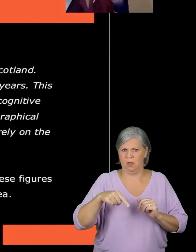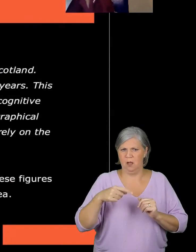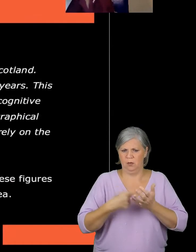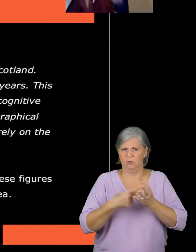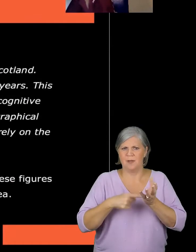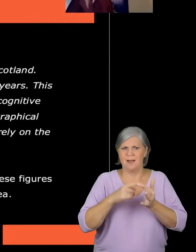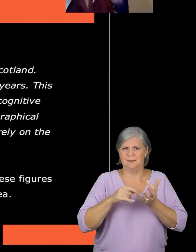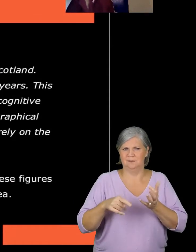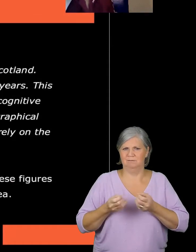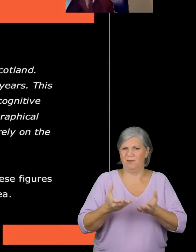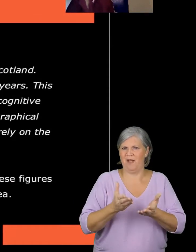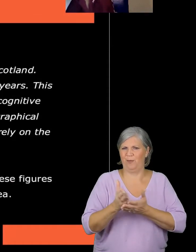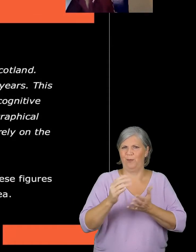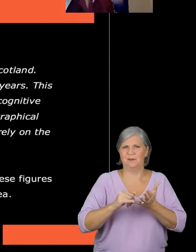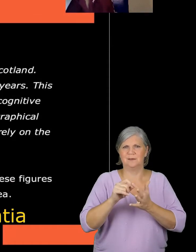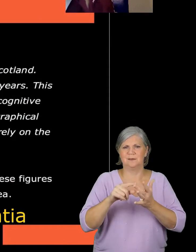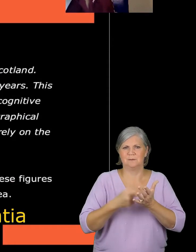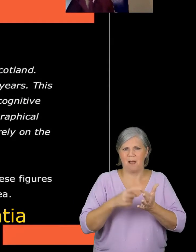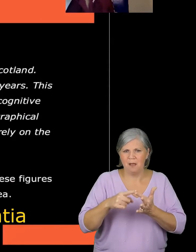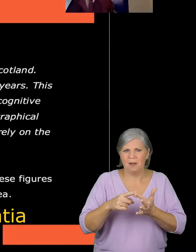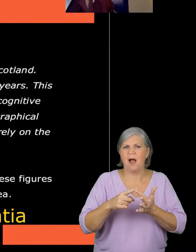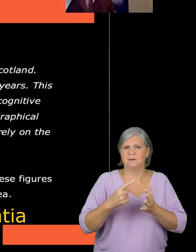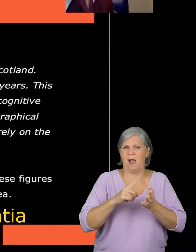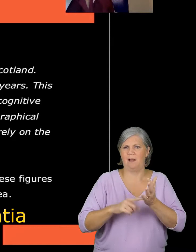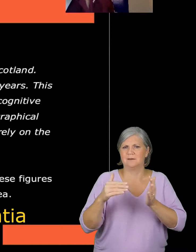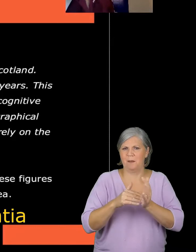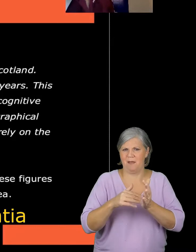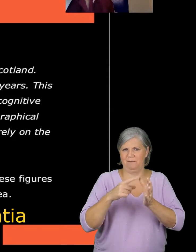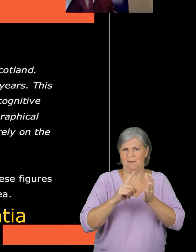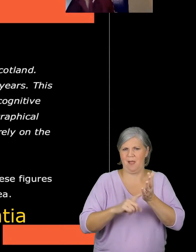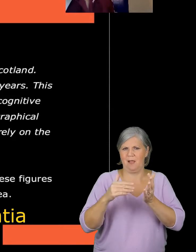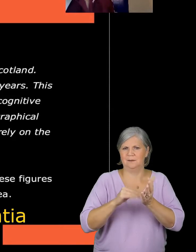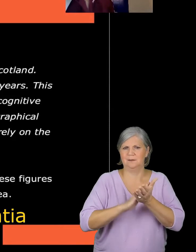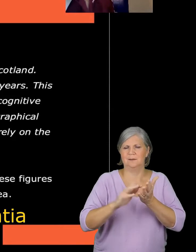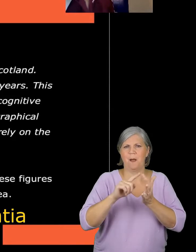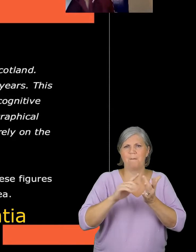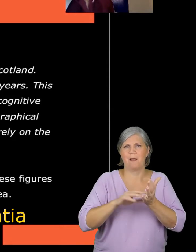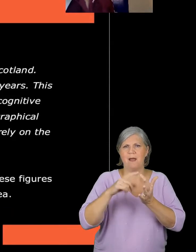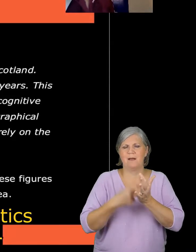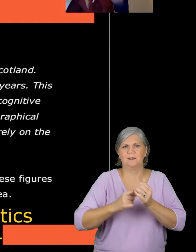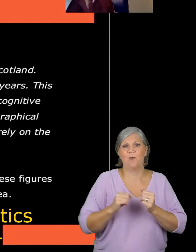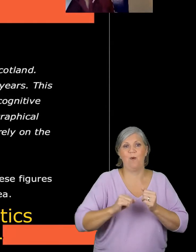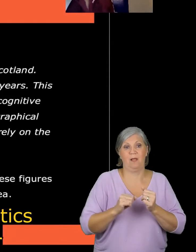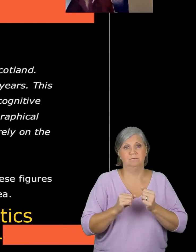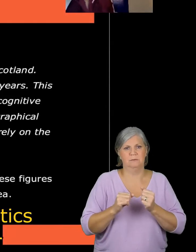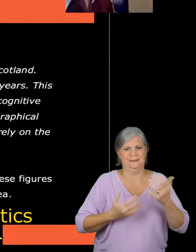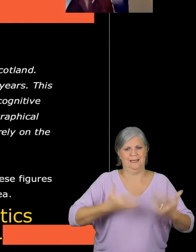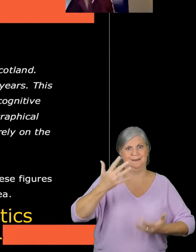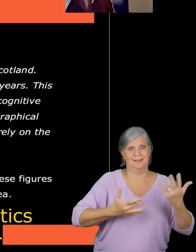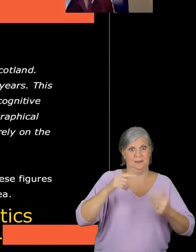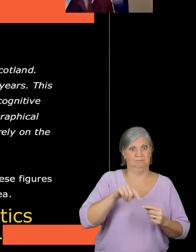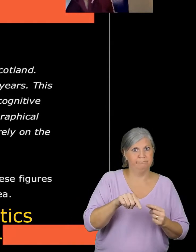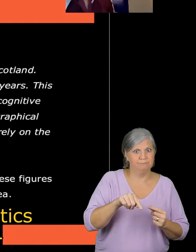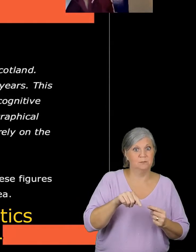Next, Alzheimer's Scotland. In addition to the dementia rates provided by SPIRE, Alzheimer's Scotland statistics